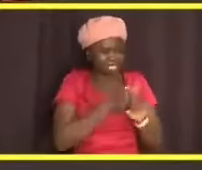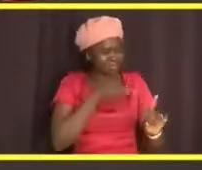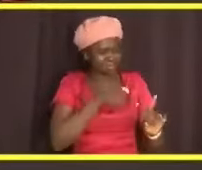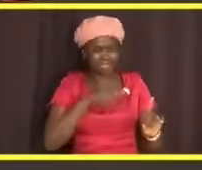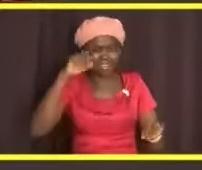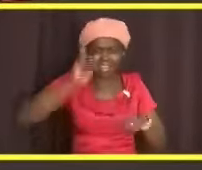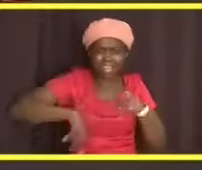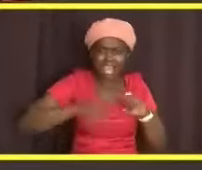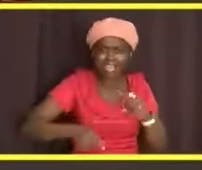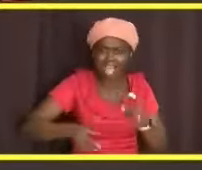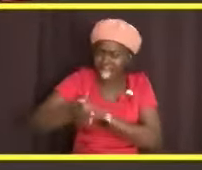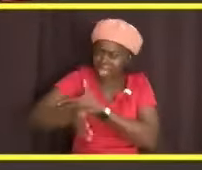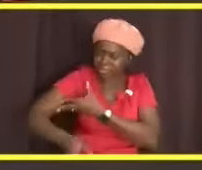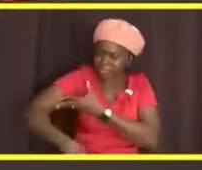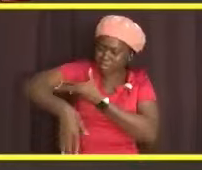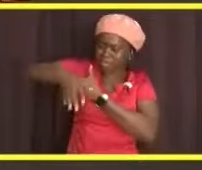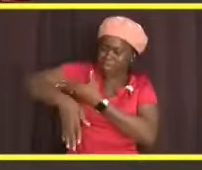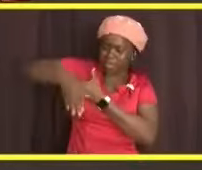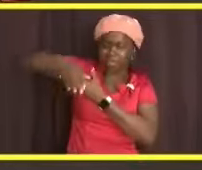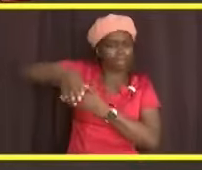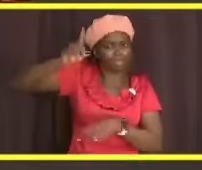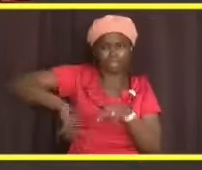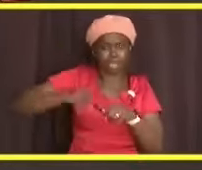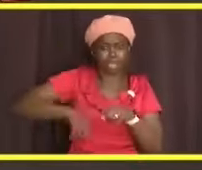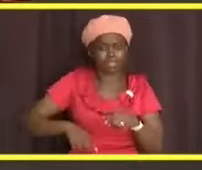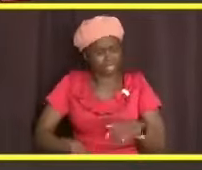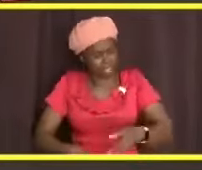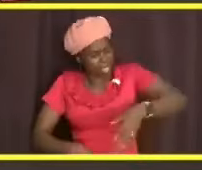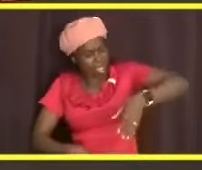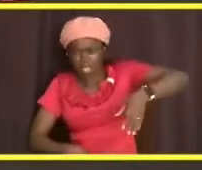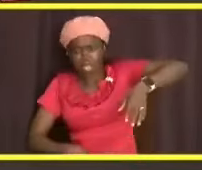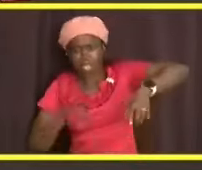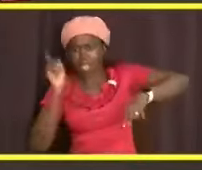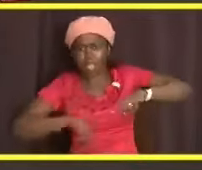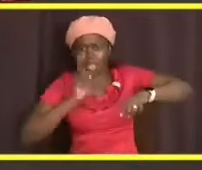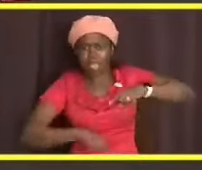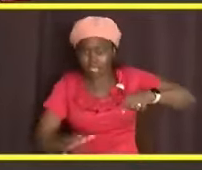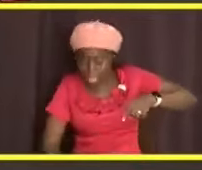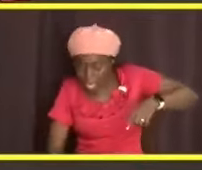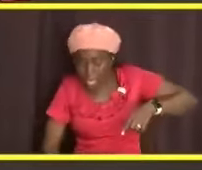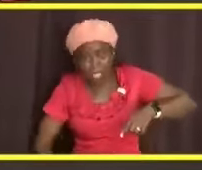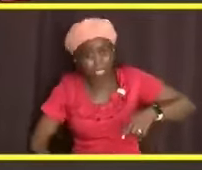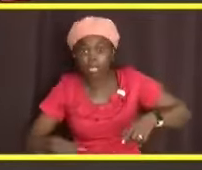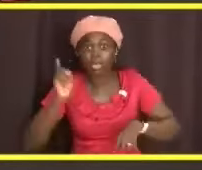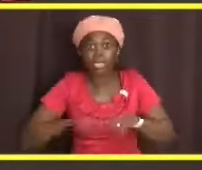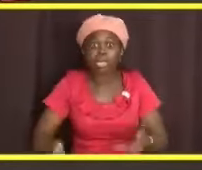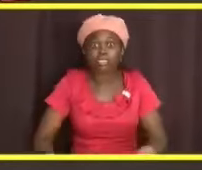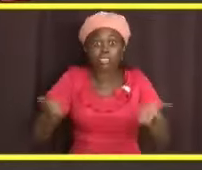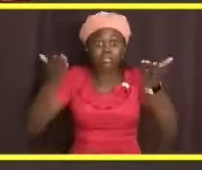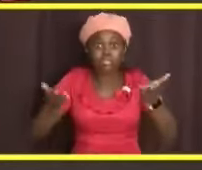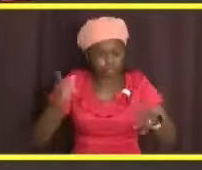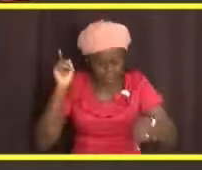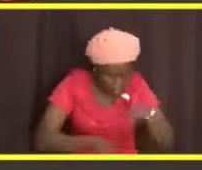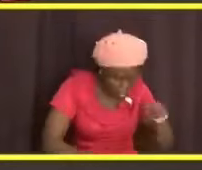lift another hand, then the one leg, then another leg. He became paralyzed from neck